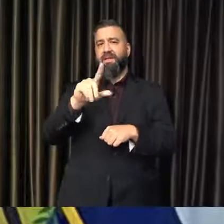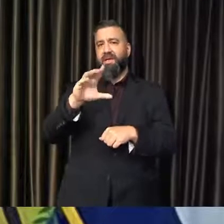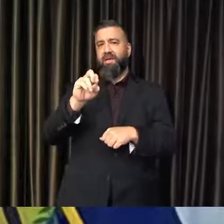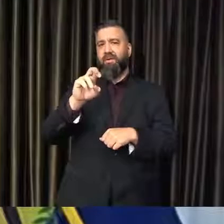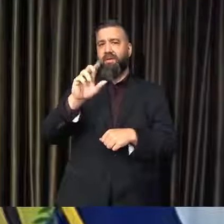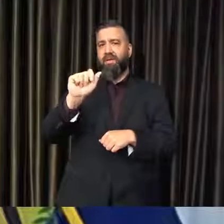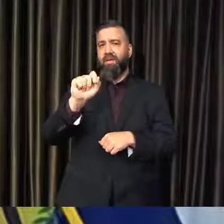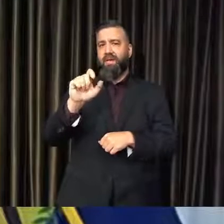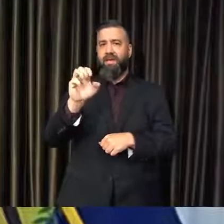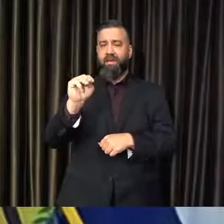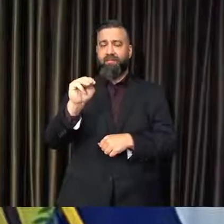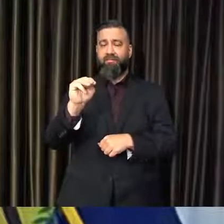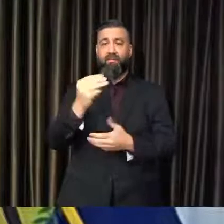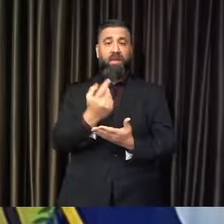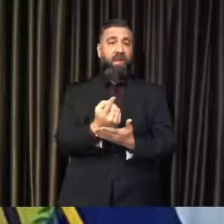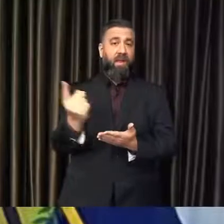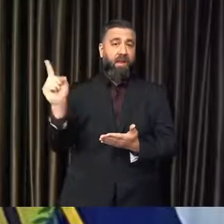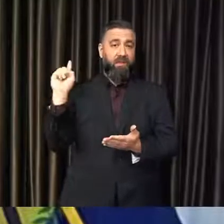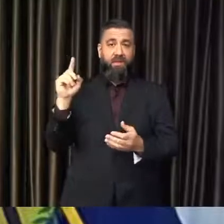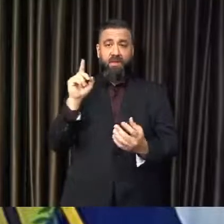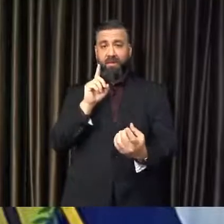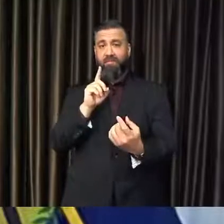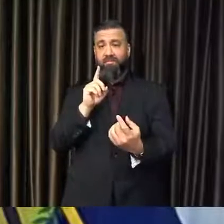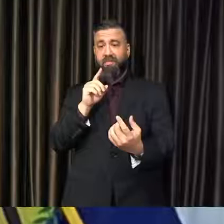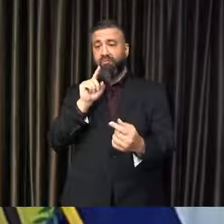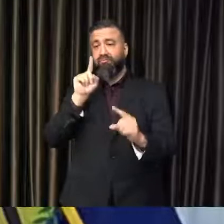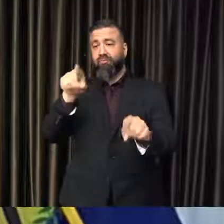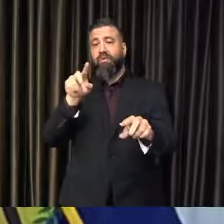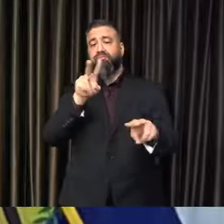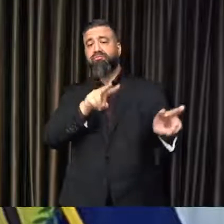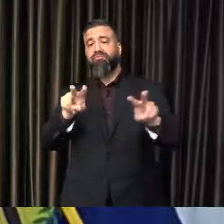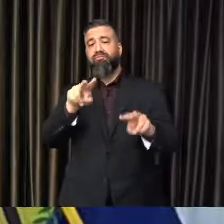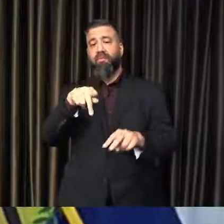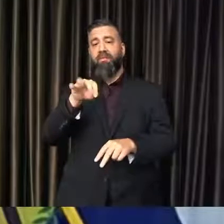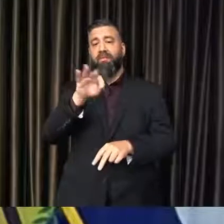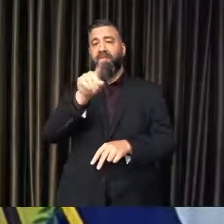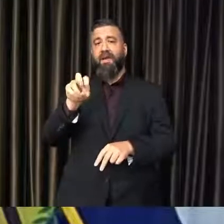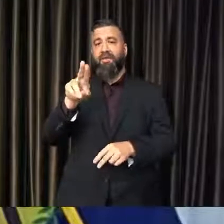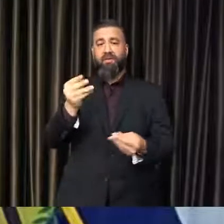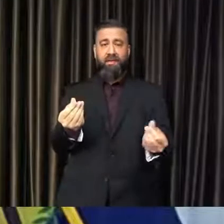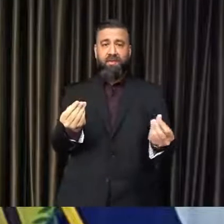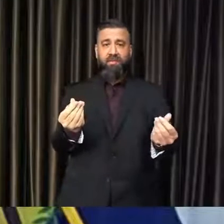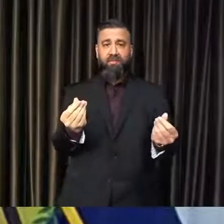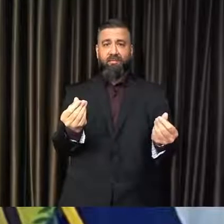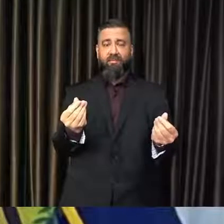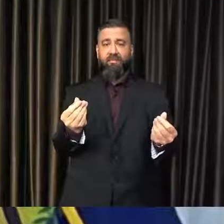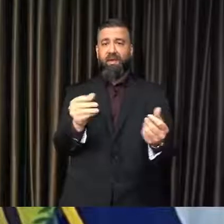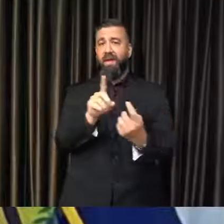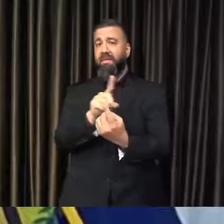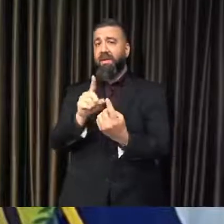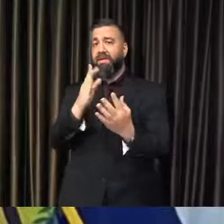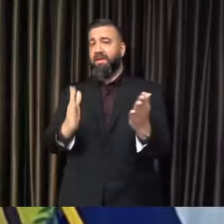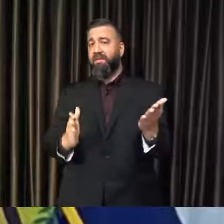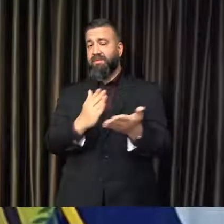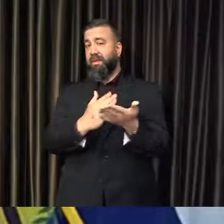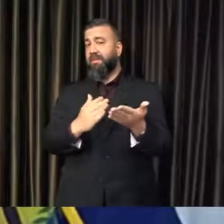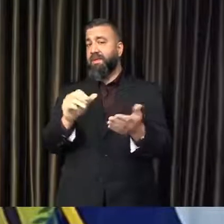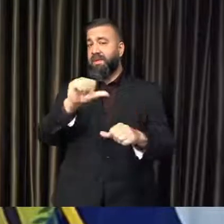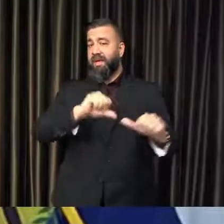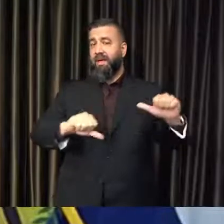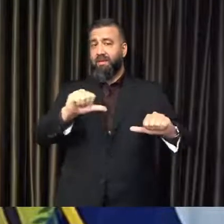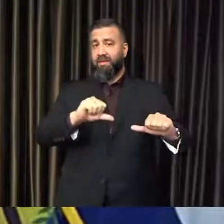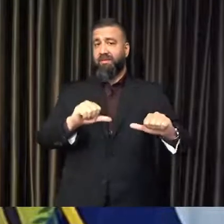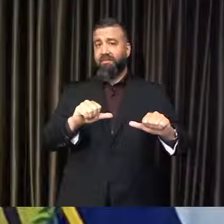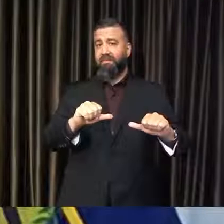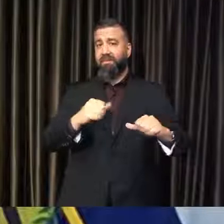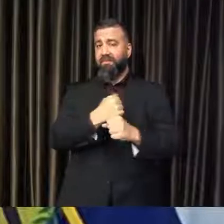who are developing the life-saving vaccine. A year ago, it was hard to imagine a vaccine could be developed, approved, and